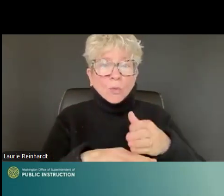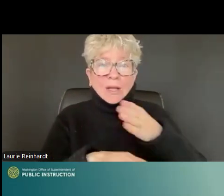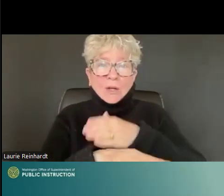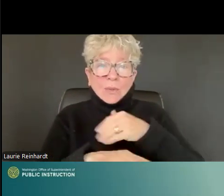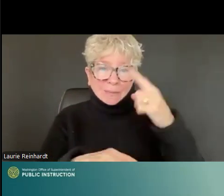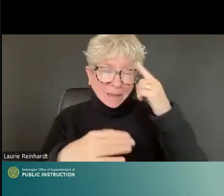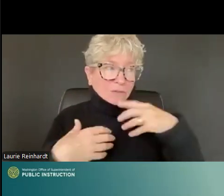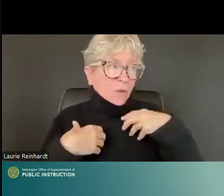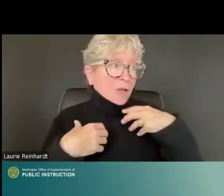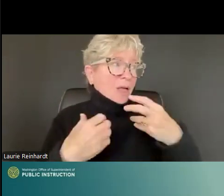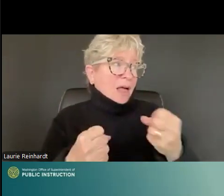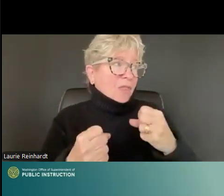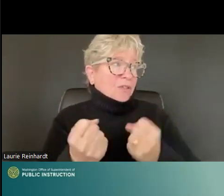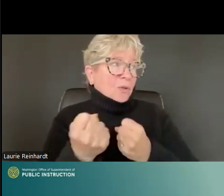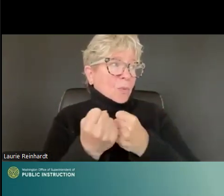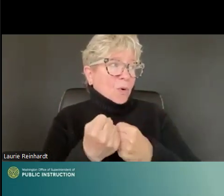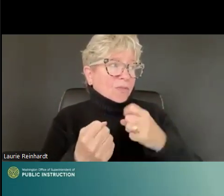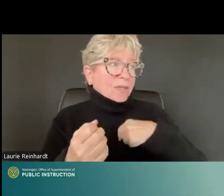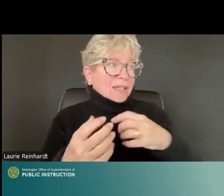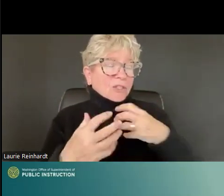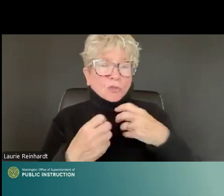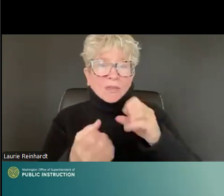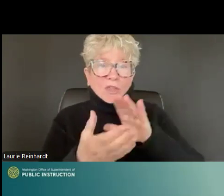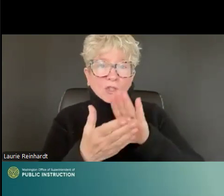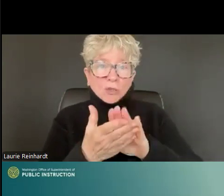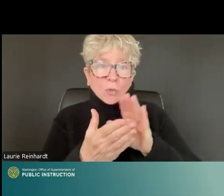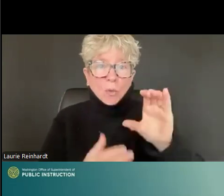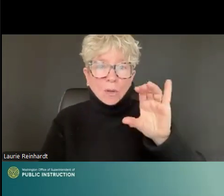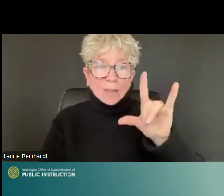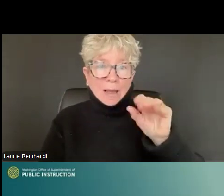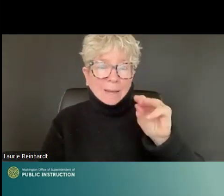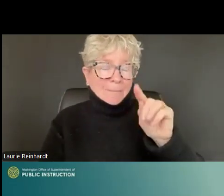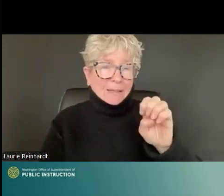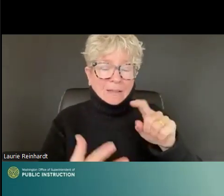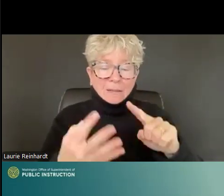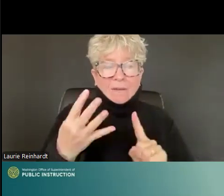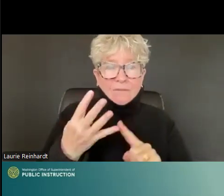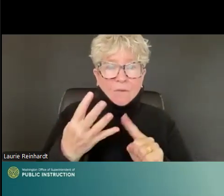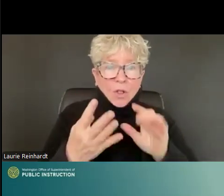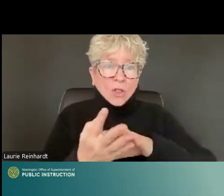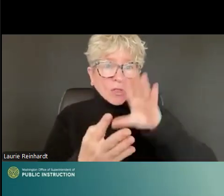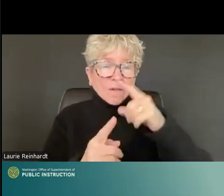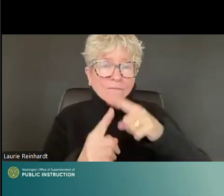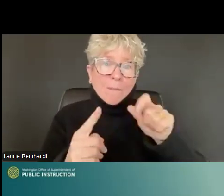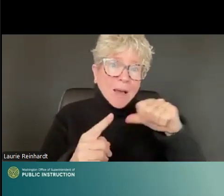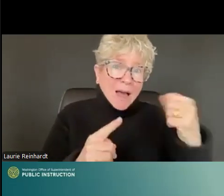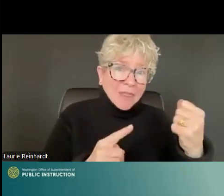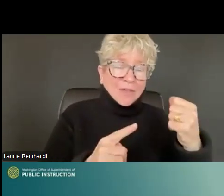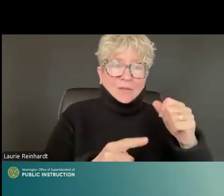and of course, learn from practitioners who have implemented these strategies in their